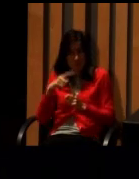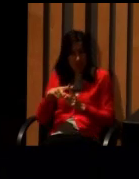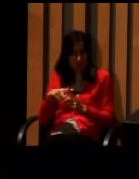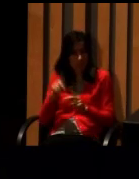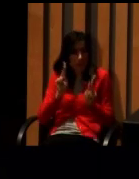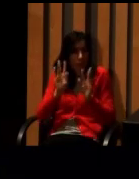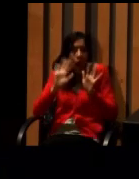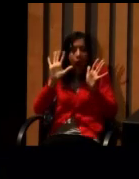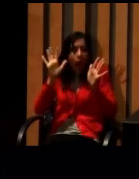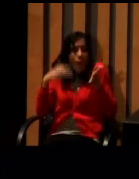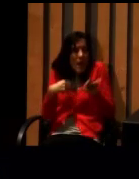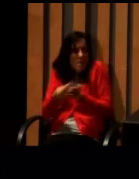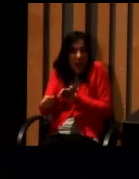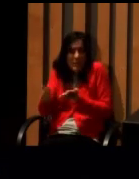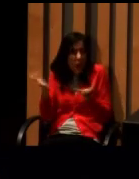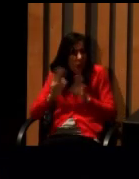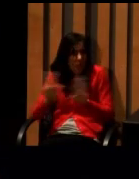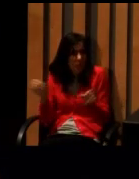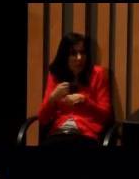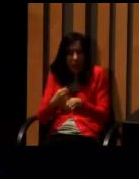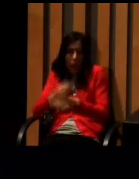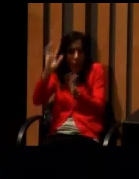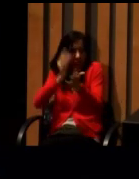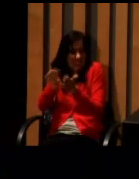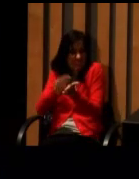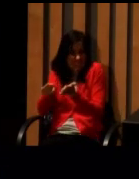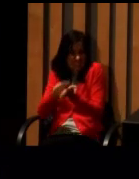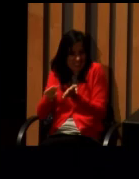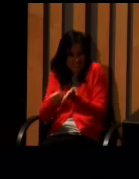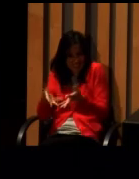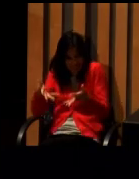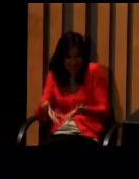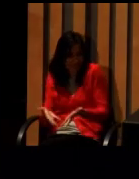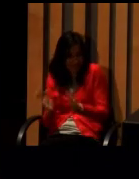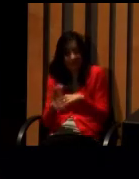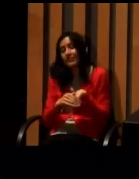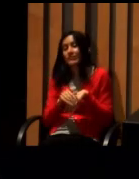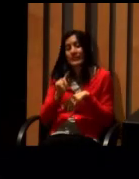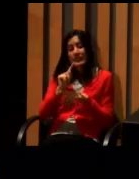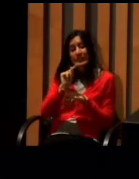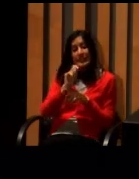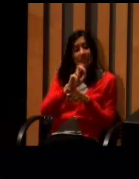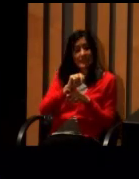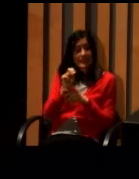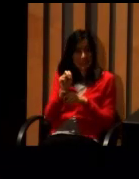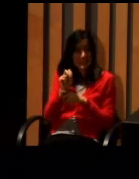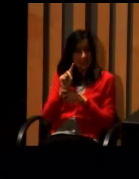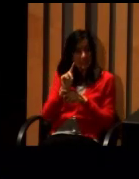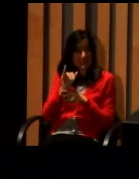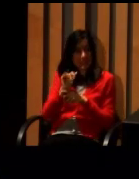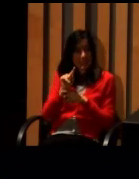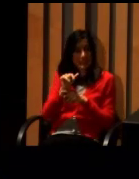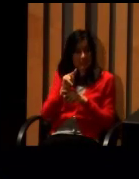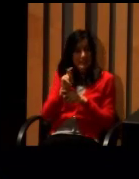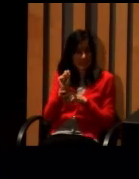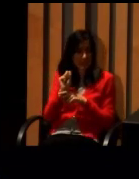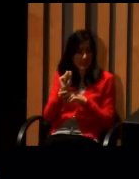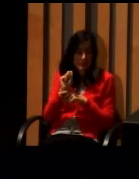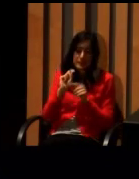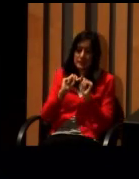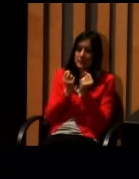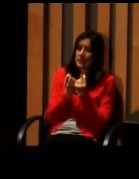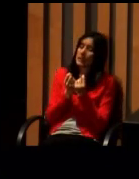eBay, and you know, the Tennessee Titans weren't in existence. 3 years later, they